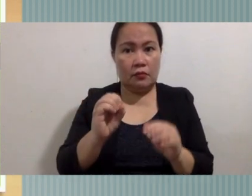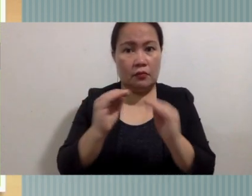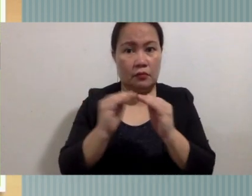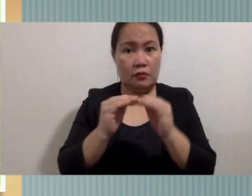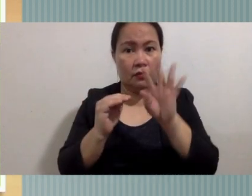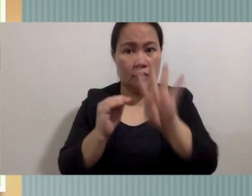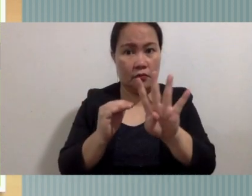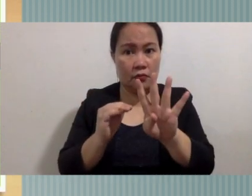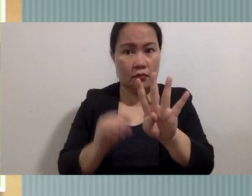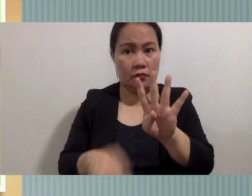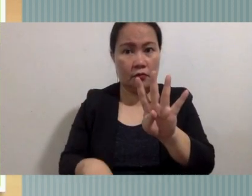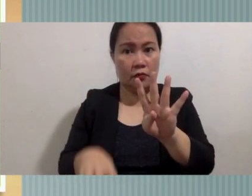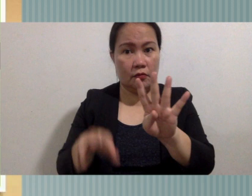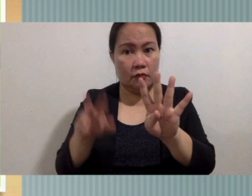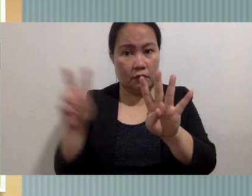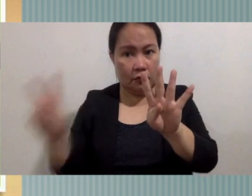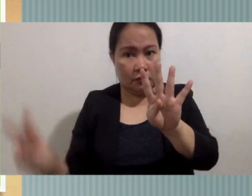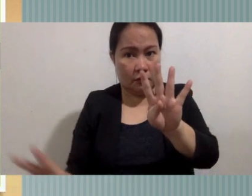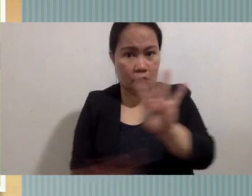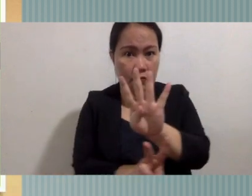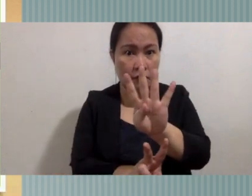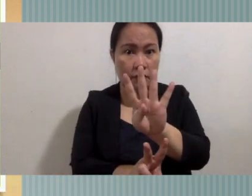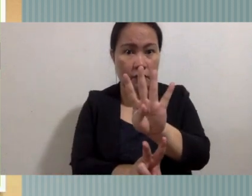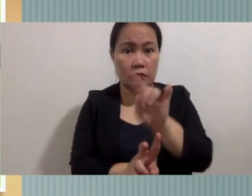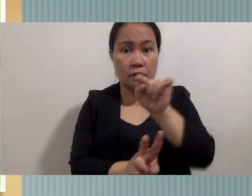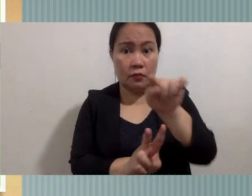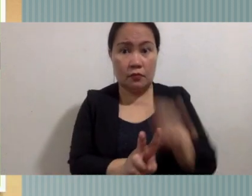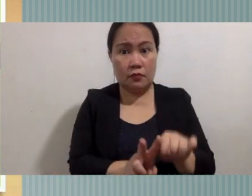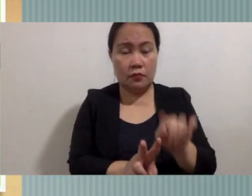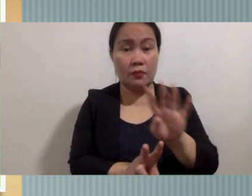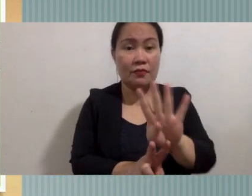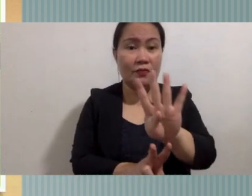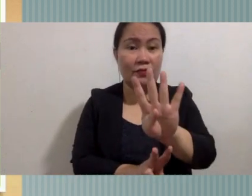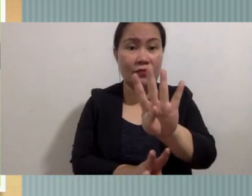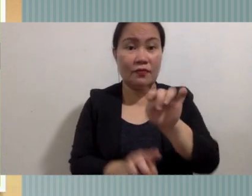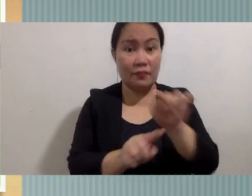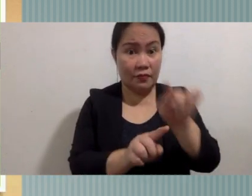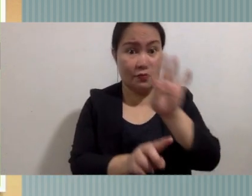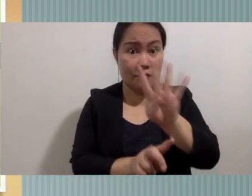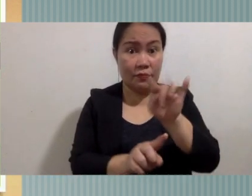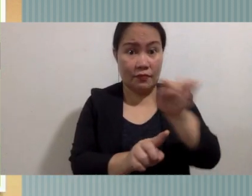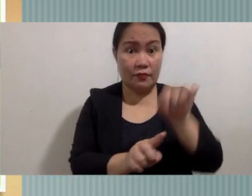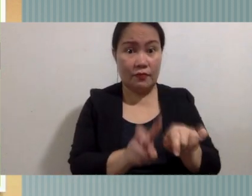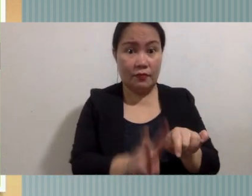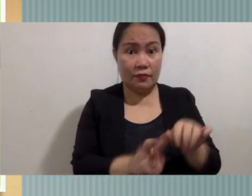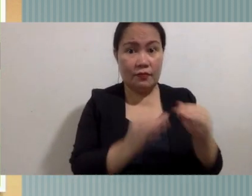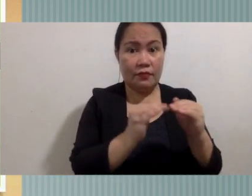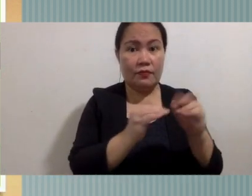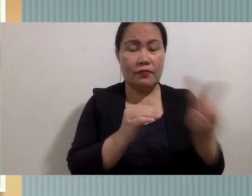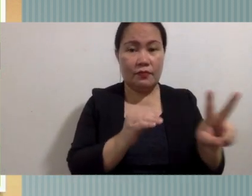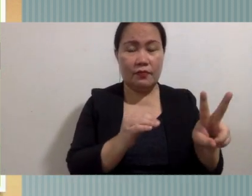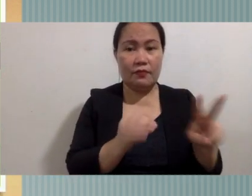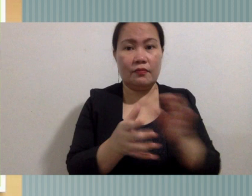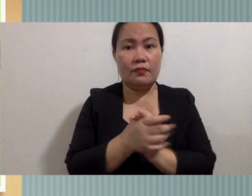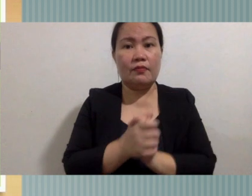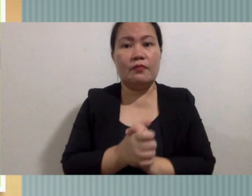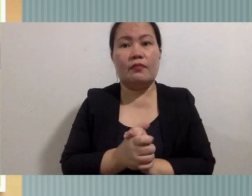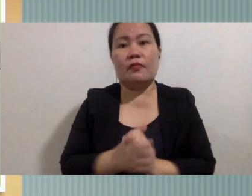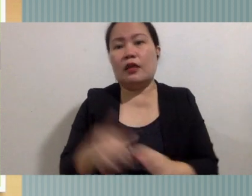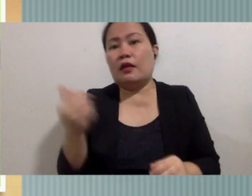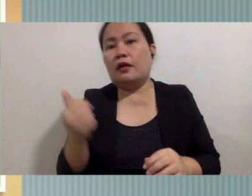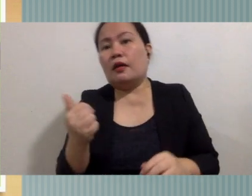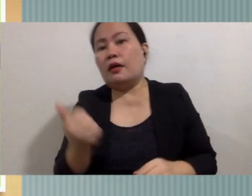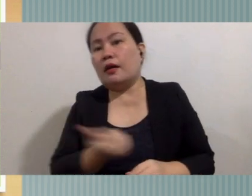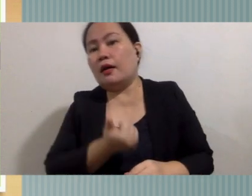plus 0. That is 4 over 2. That is equal to 2. And the other one,